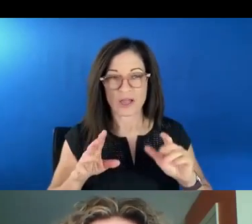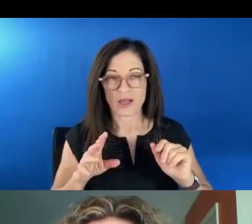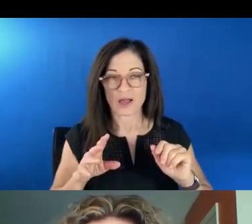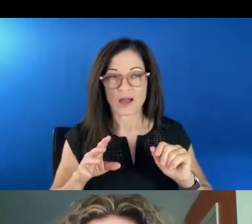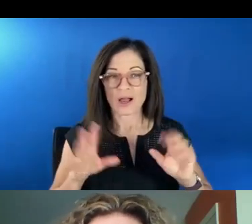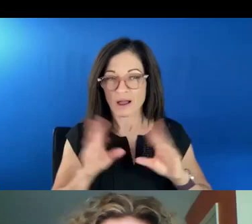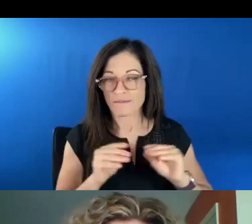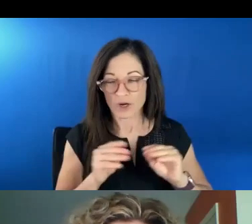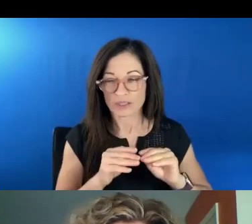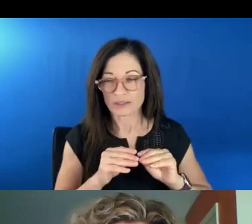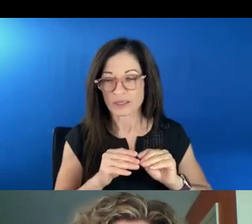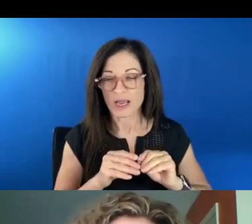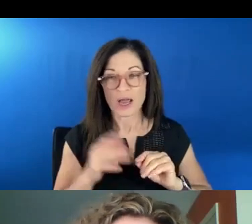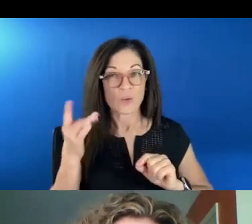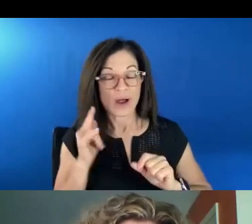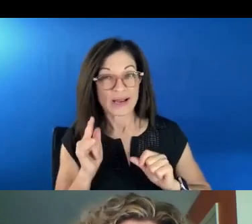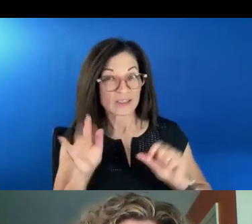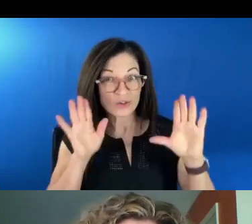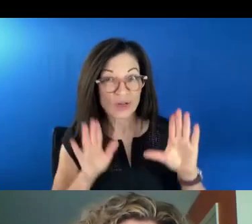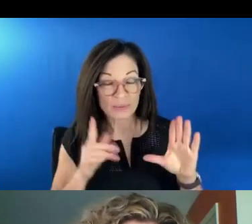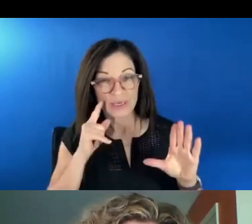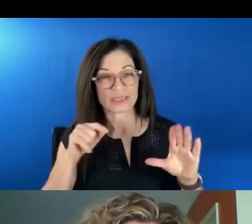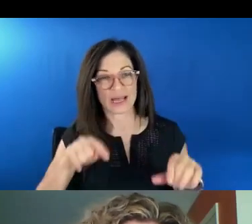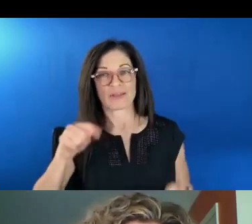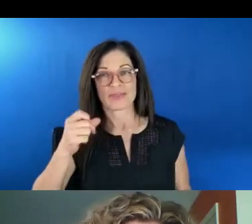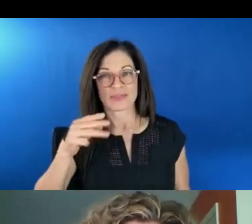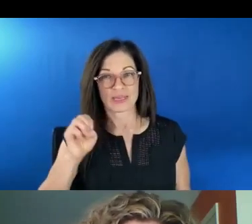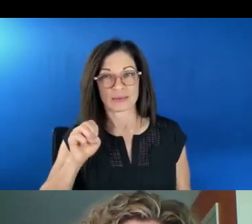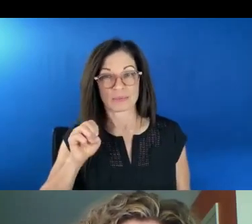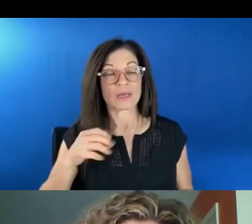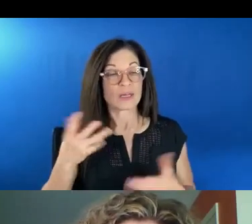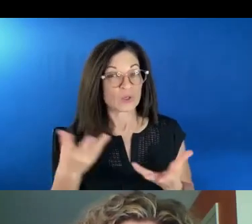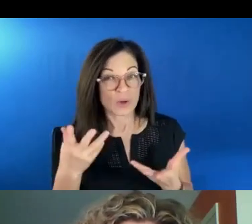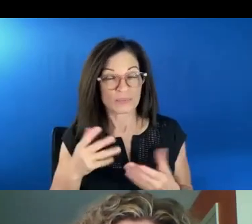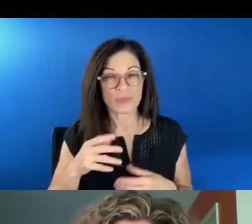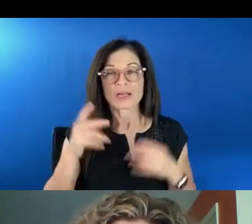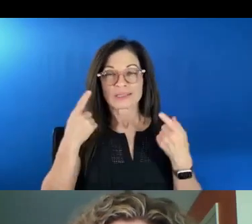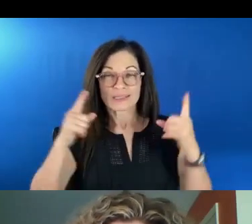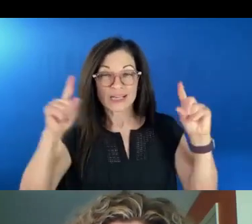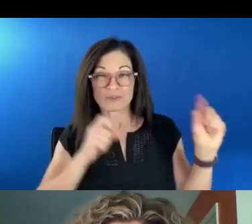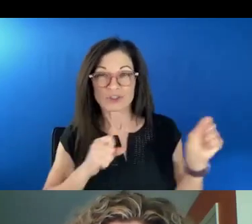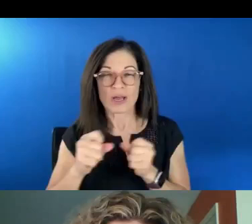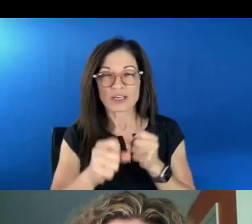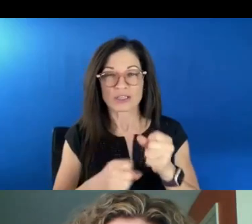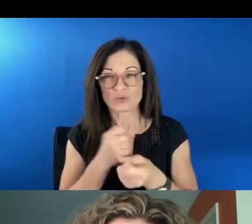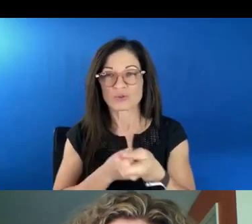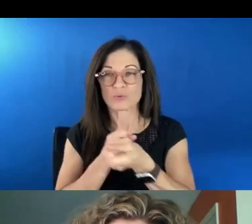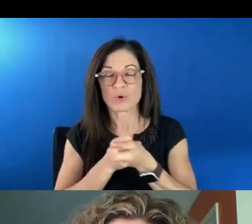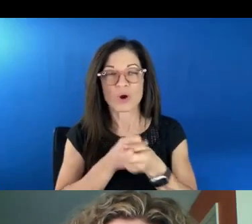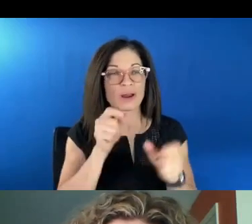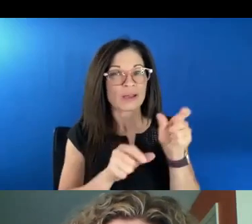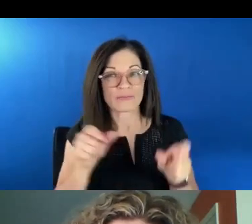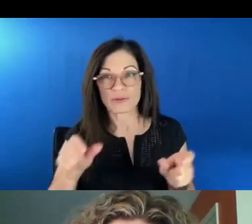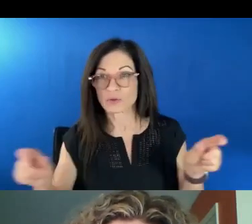a theme. In this case, the theme is successful strategies to support individuals